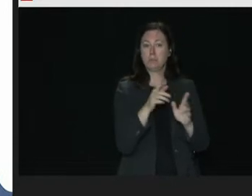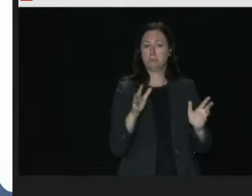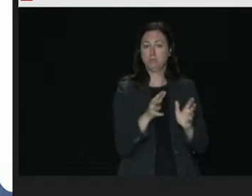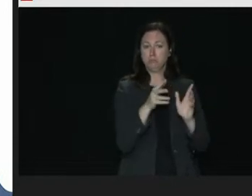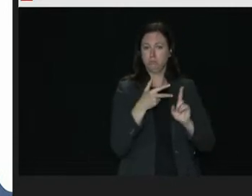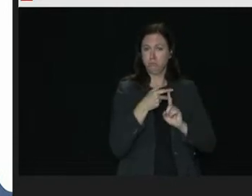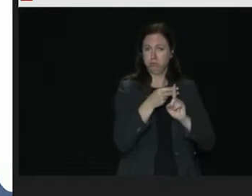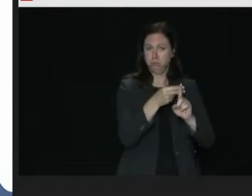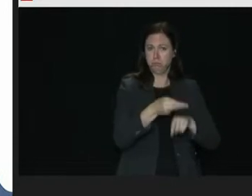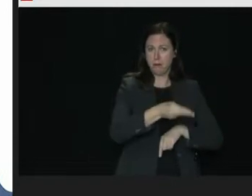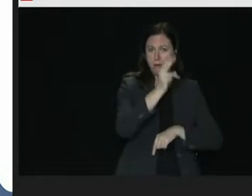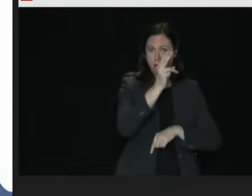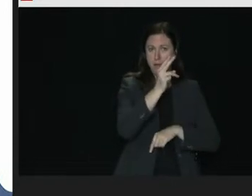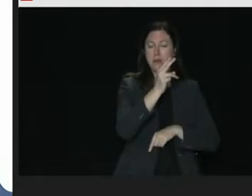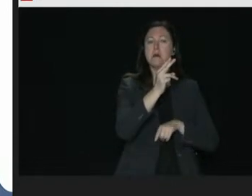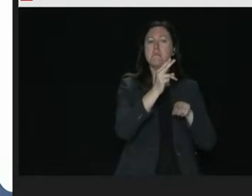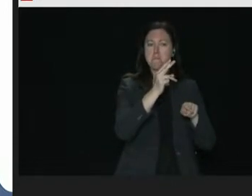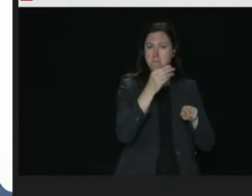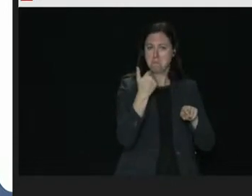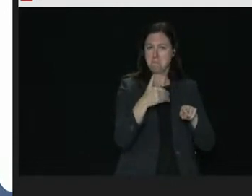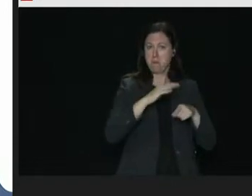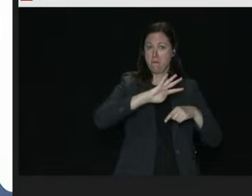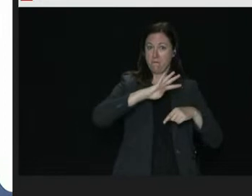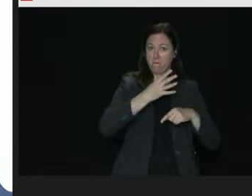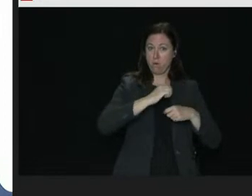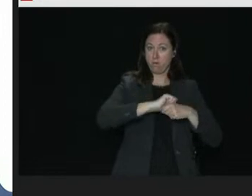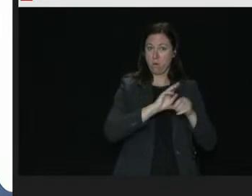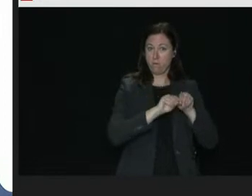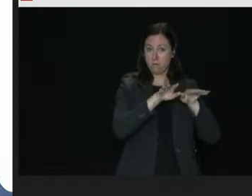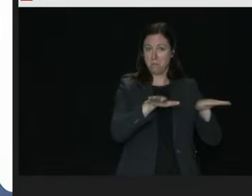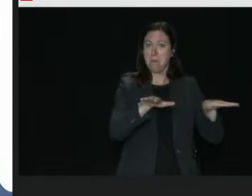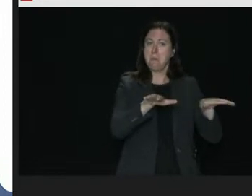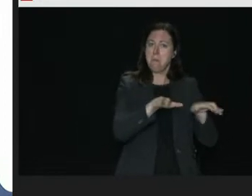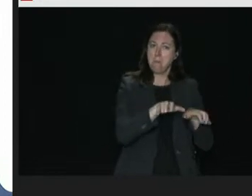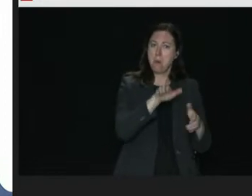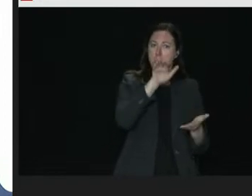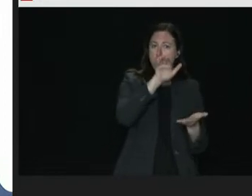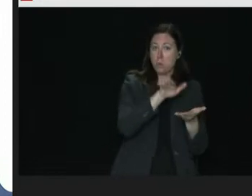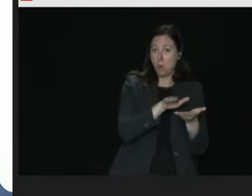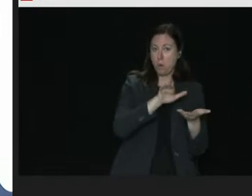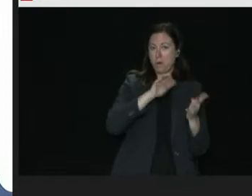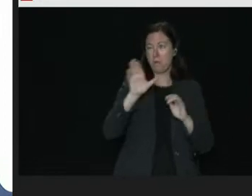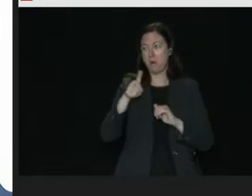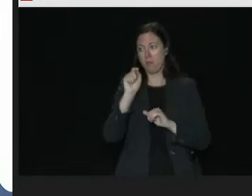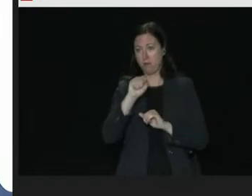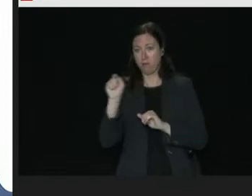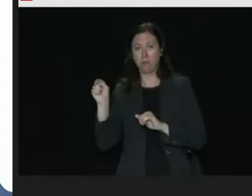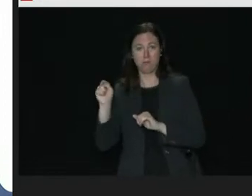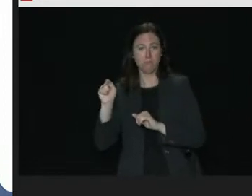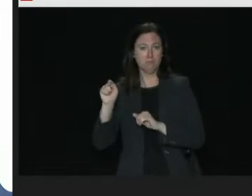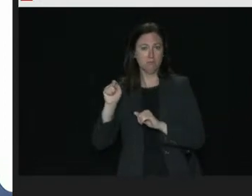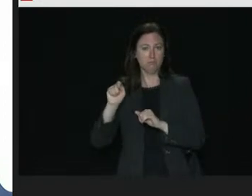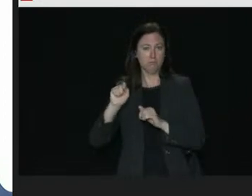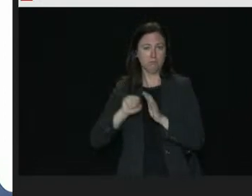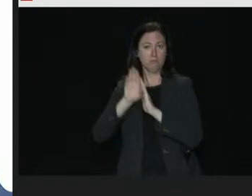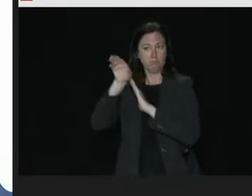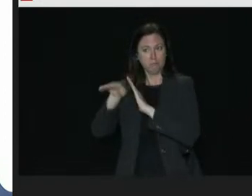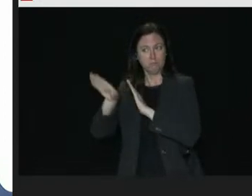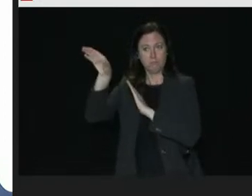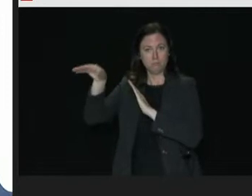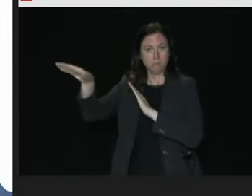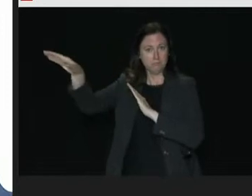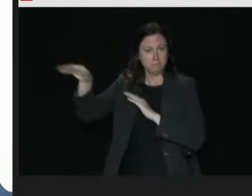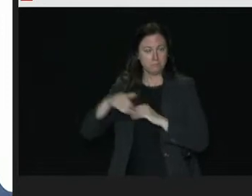coverage experienced a relatively smaller 4th wave compared to previous waves.